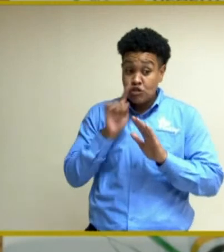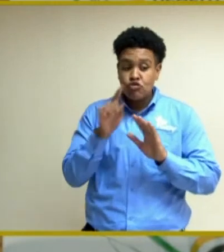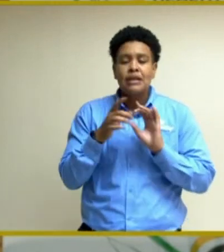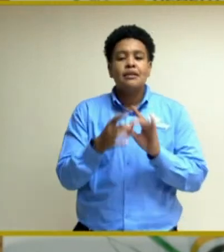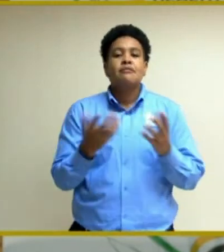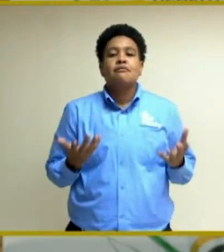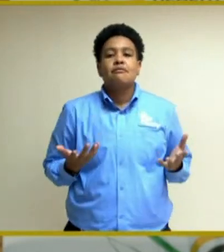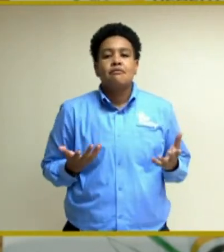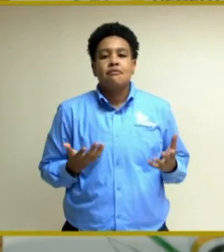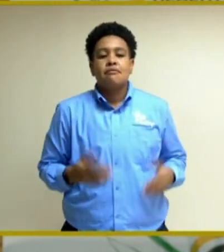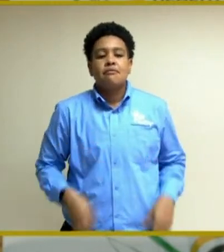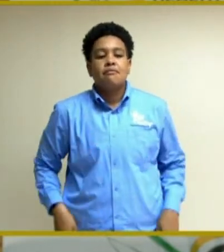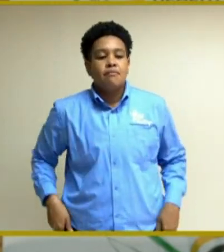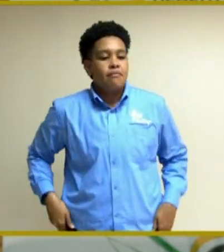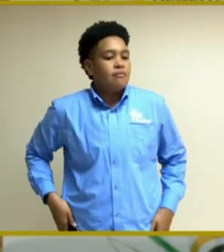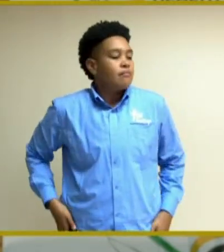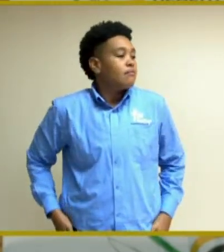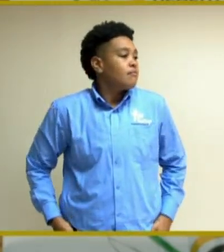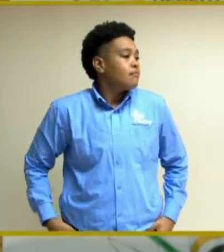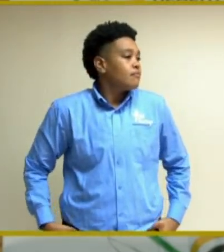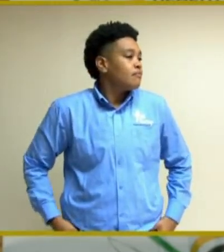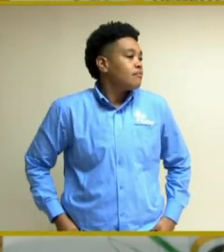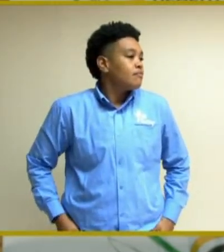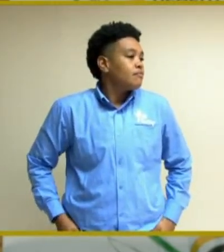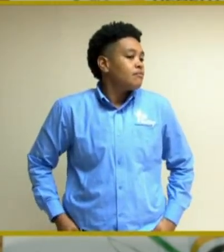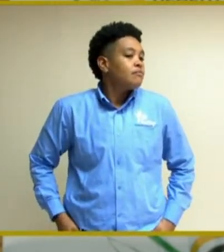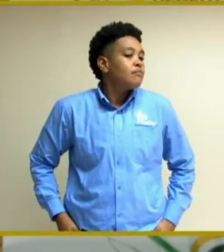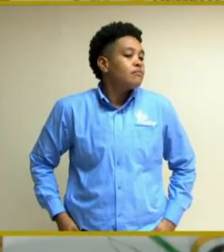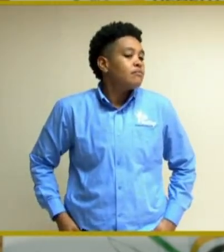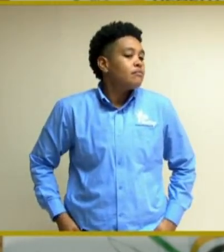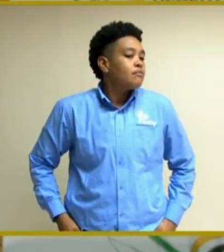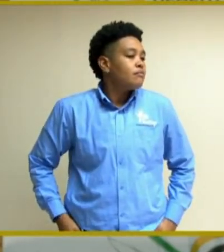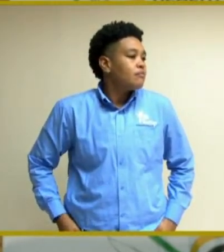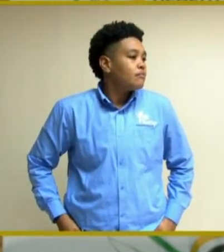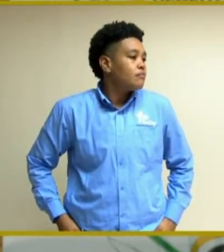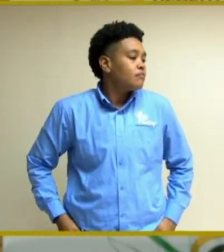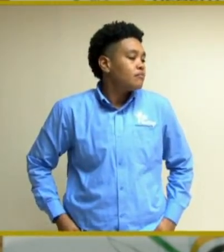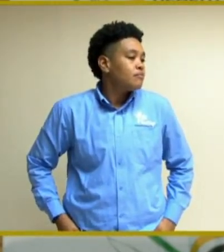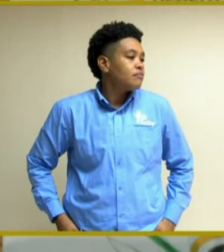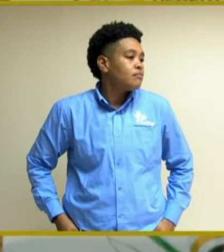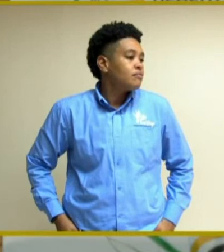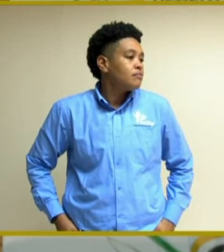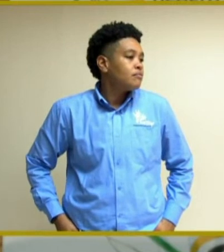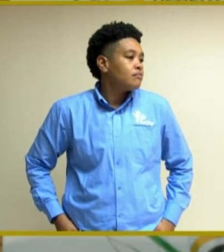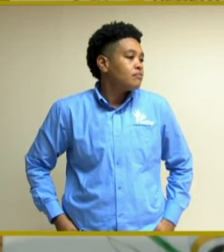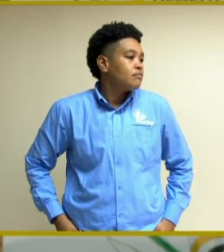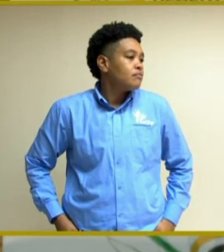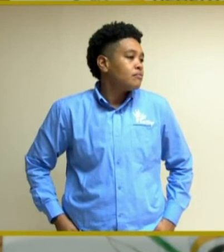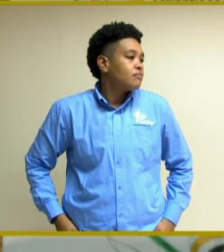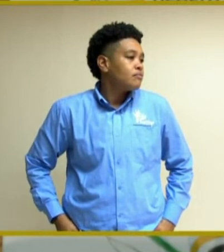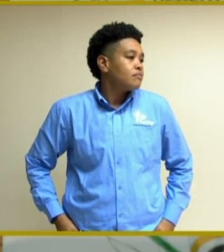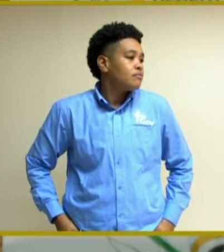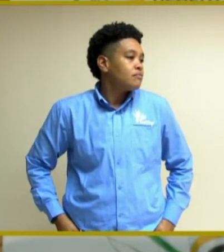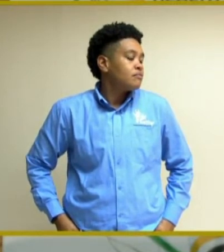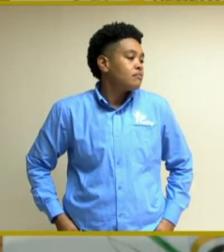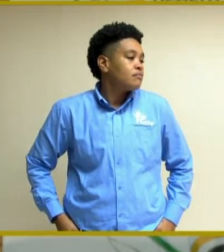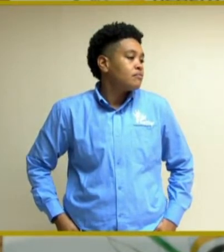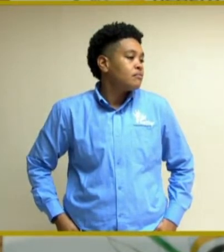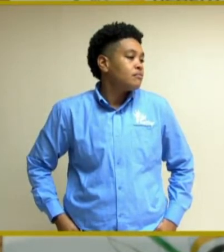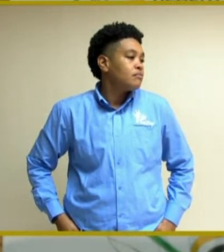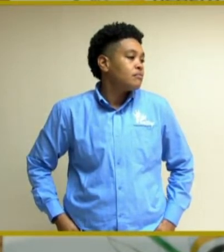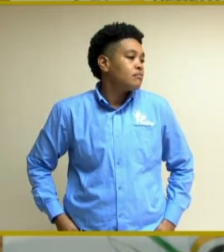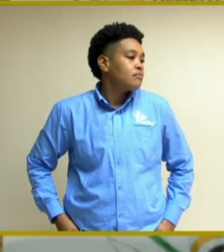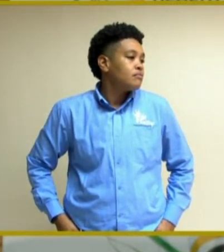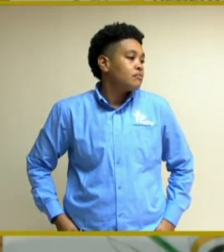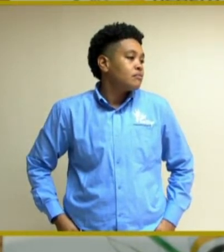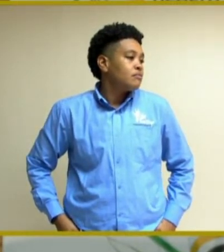all about. Now, in terms of the day one vaccination review, in keeping with the plan that we unveiled some